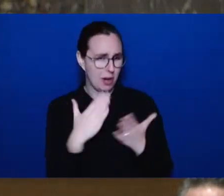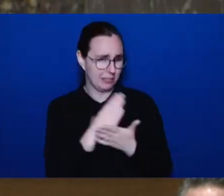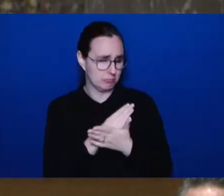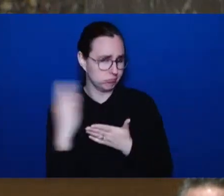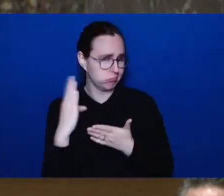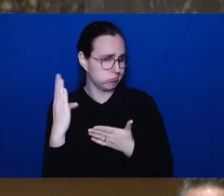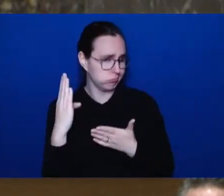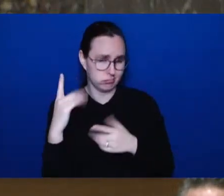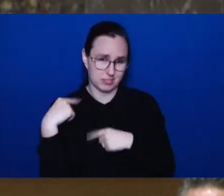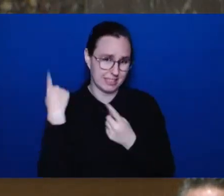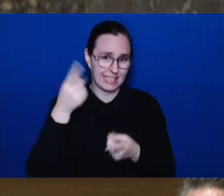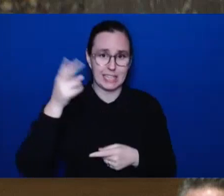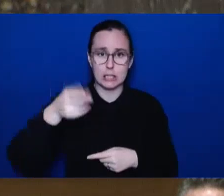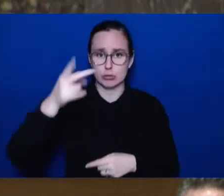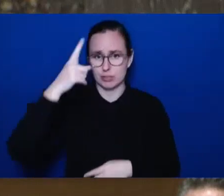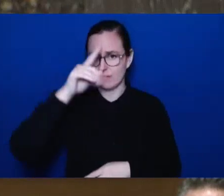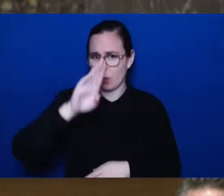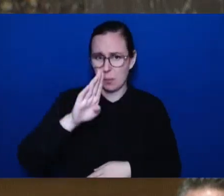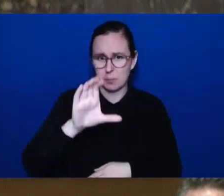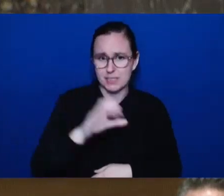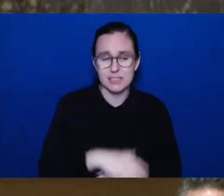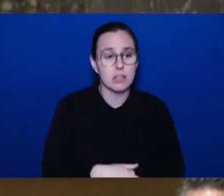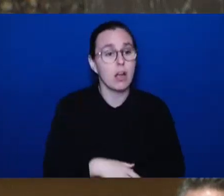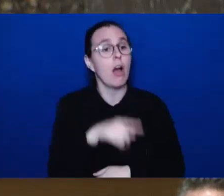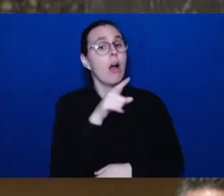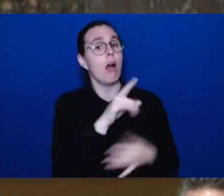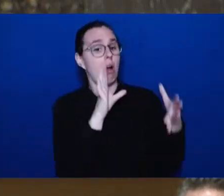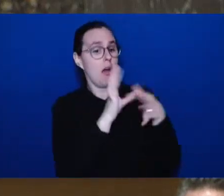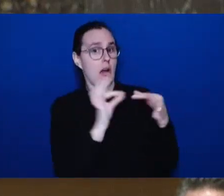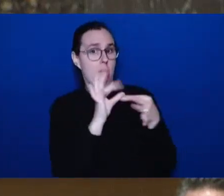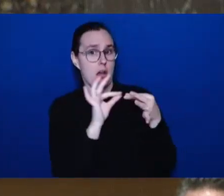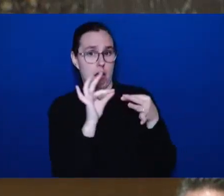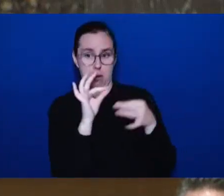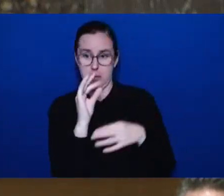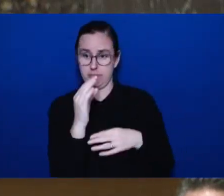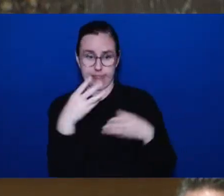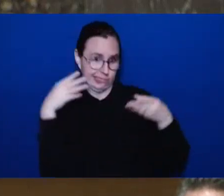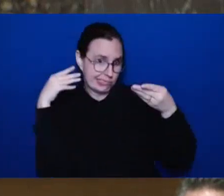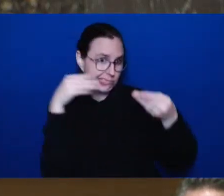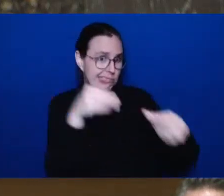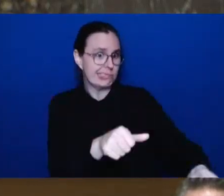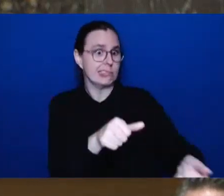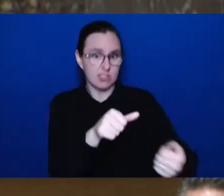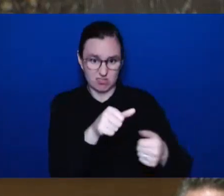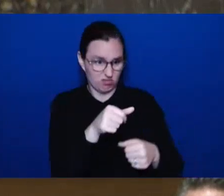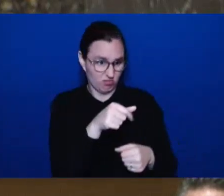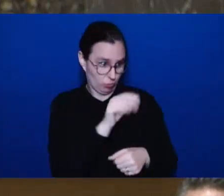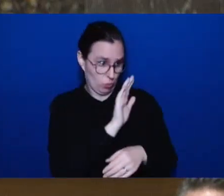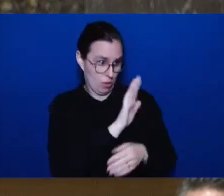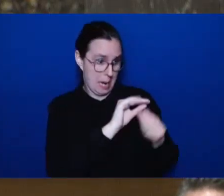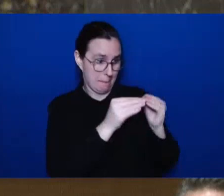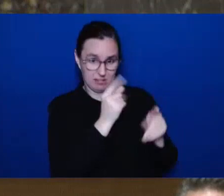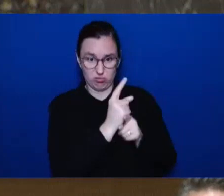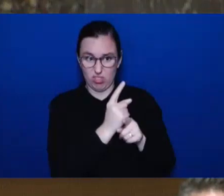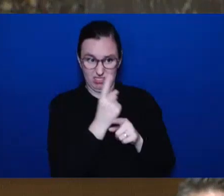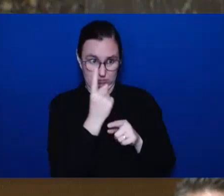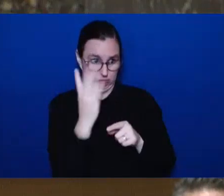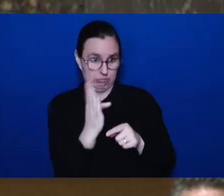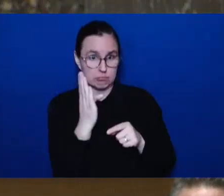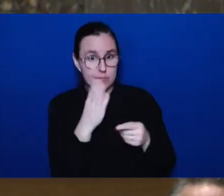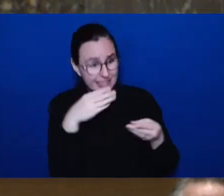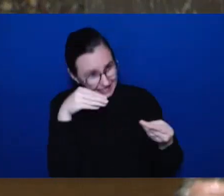to fight those fires is accurate. But what I want to say is